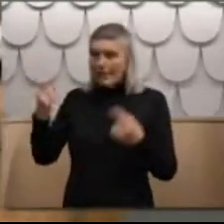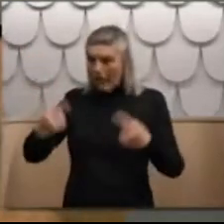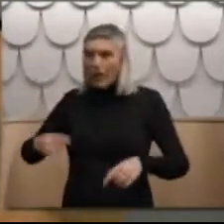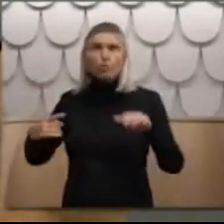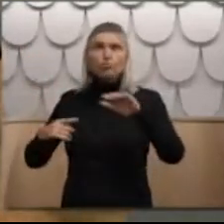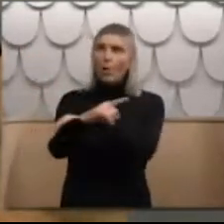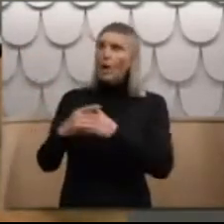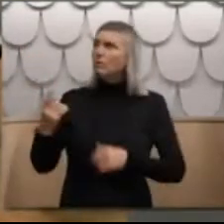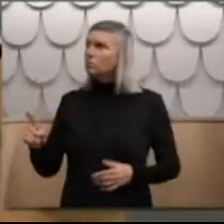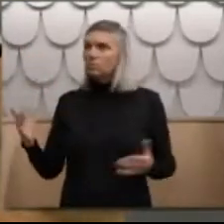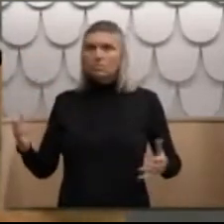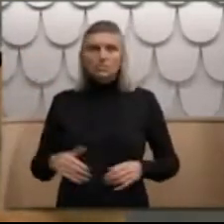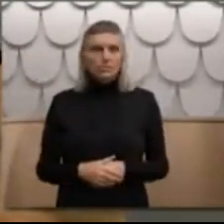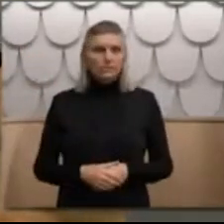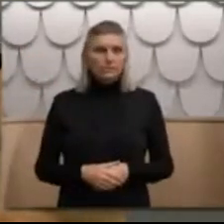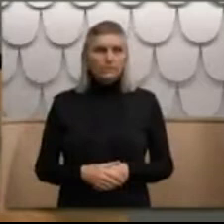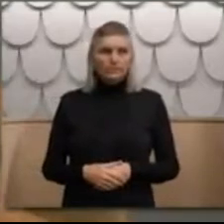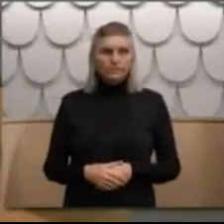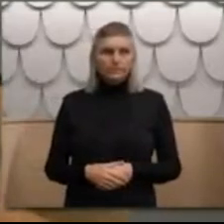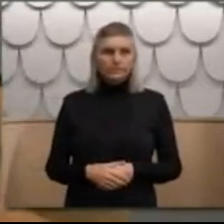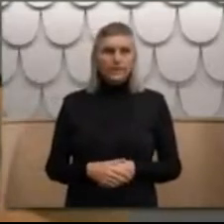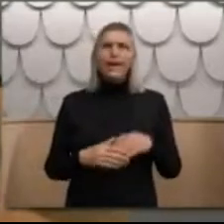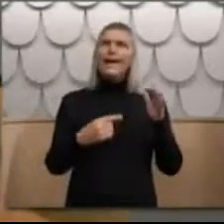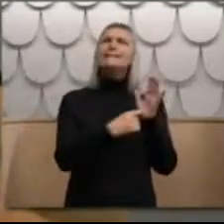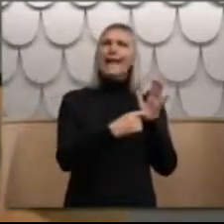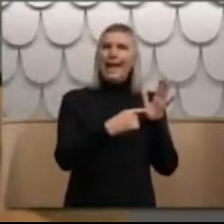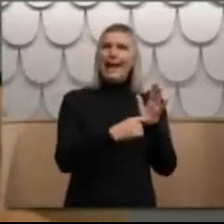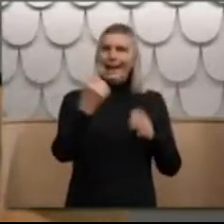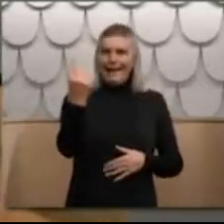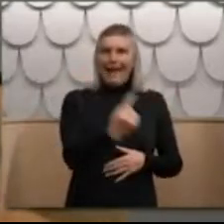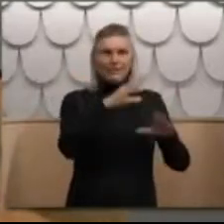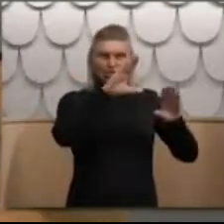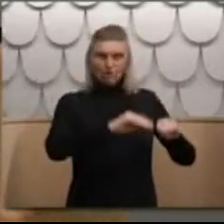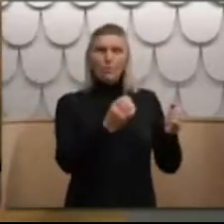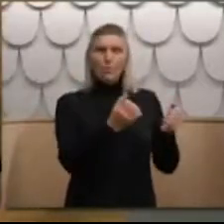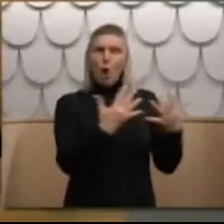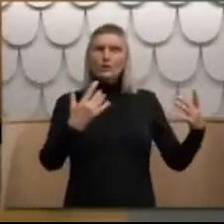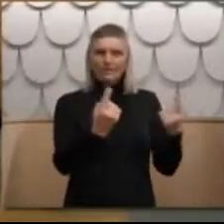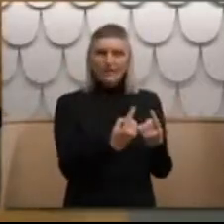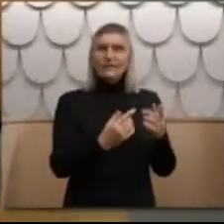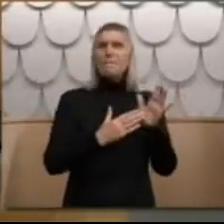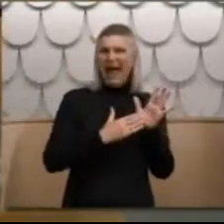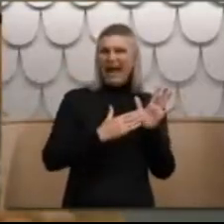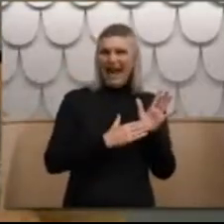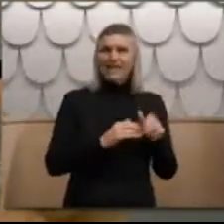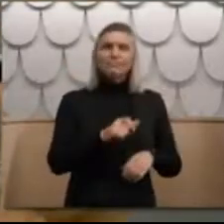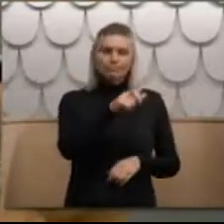away? Well, Tani Mana stopped a lot of things, but yeah, Tani Mana stopped it,